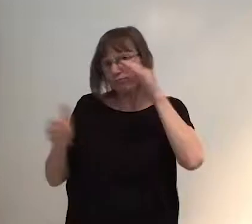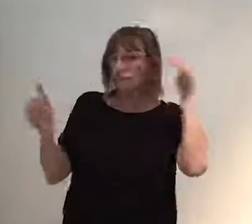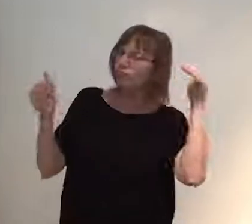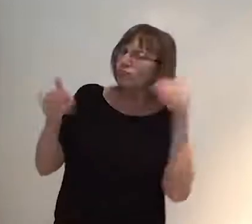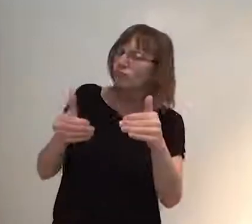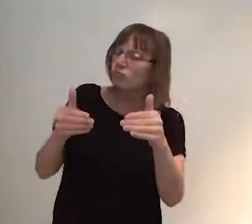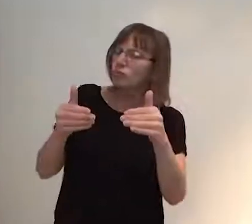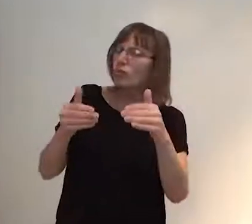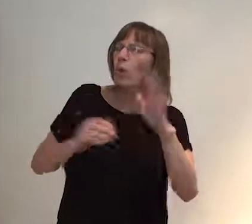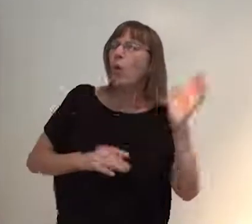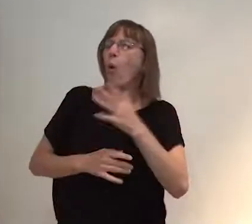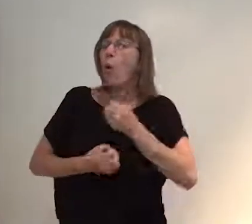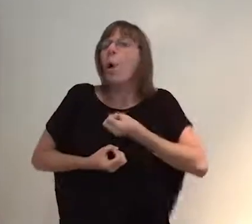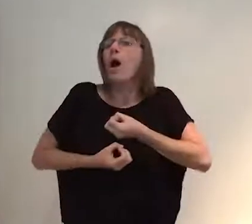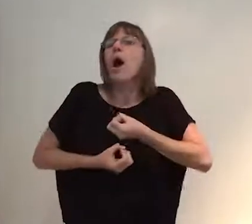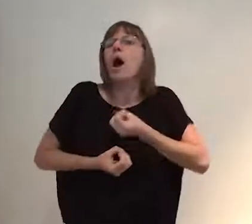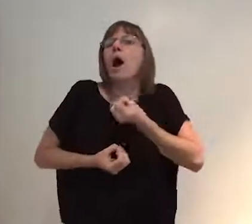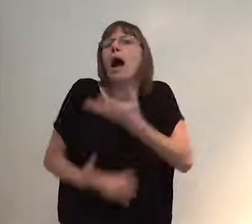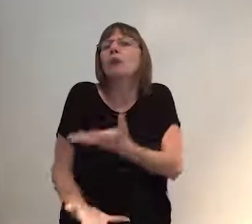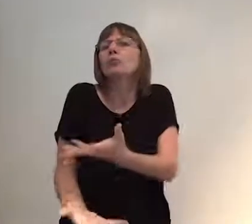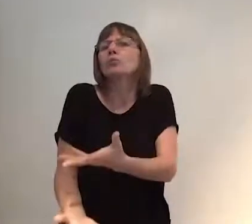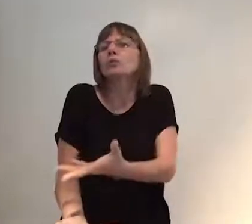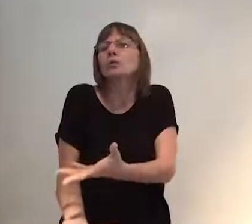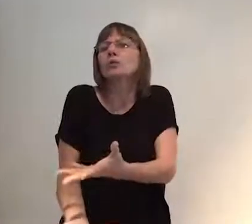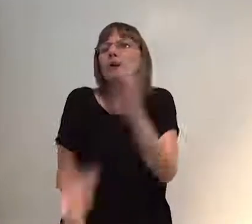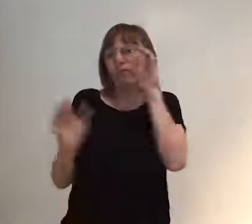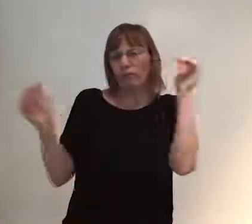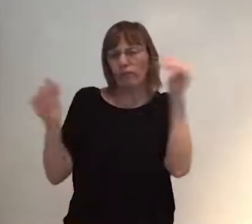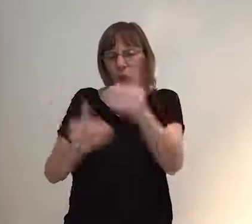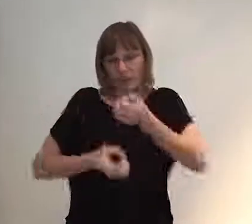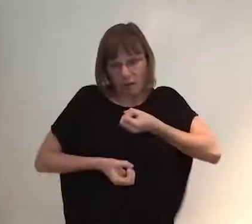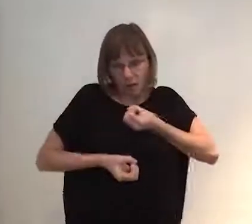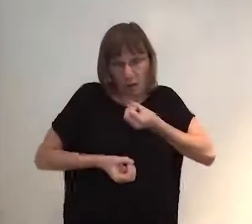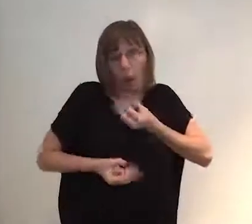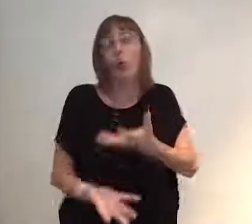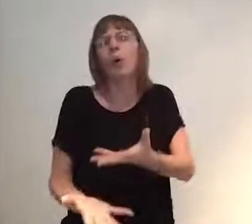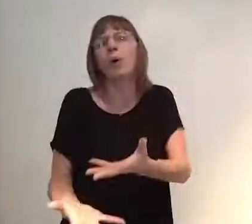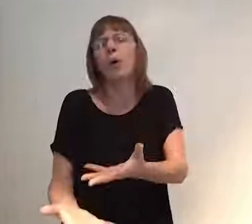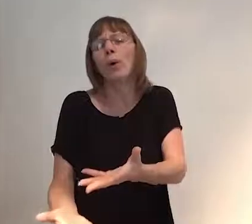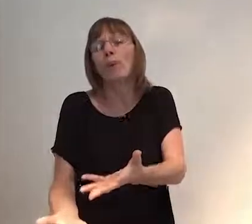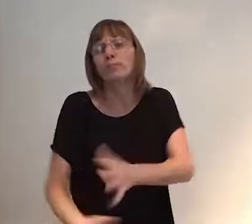focusing on every out breath you take through your nose.